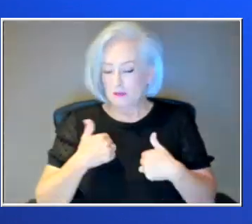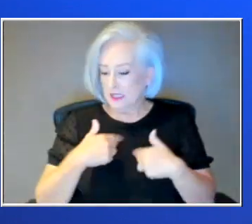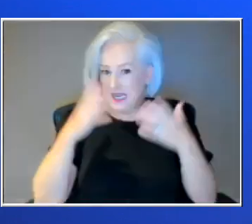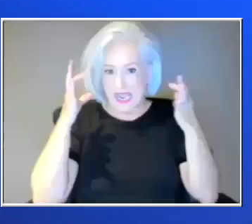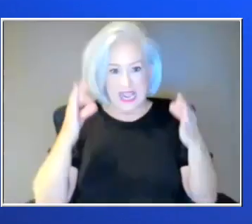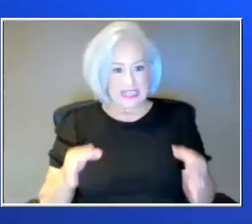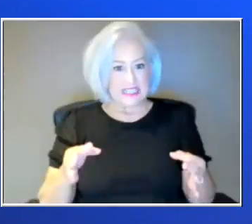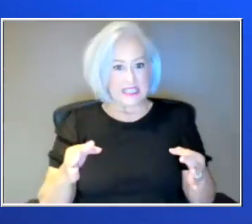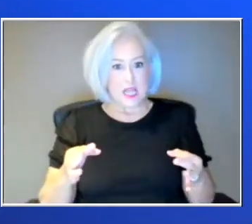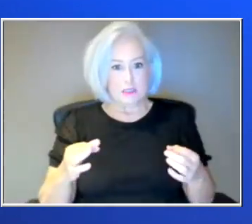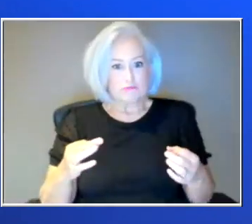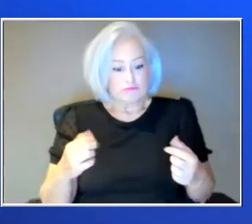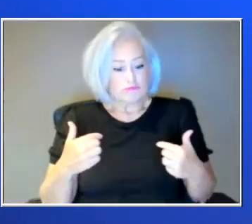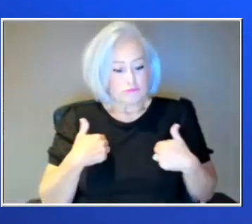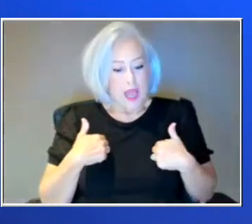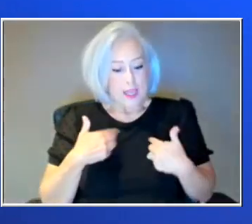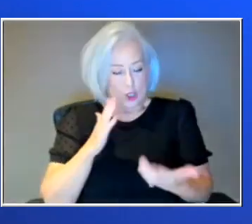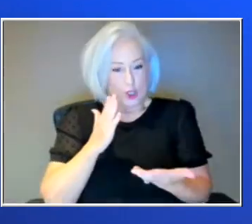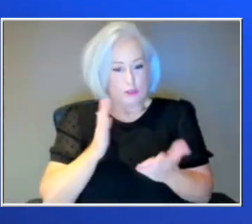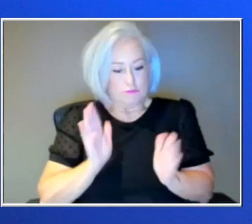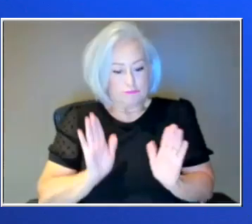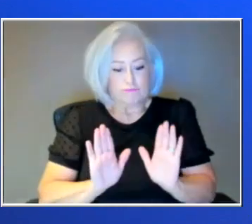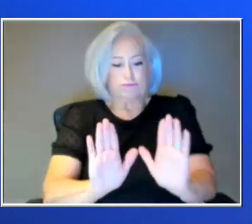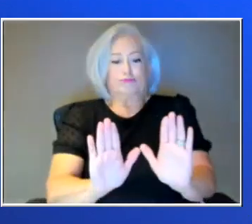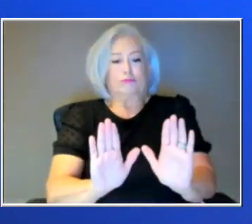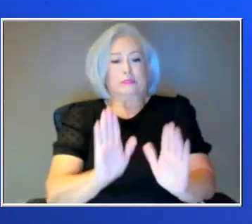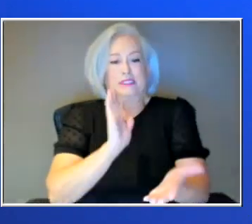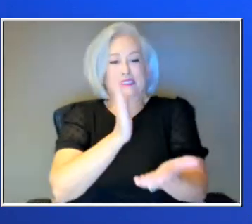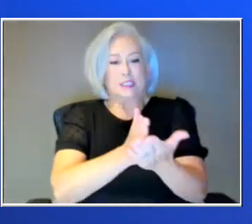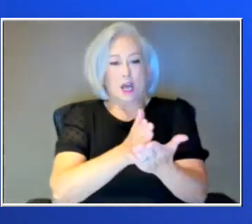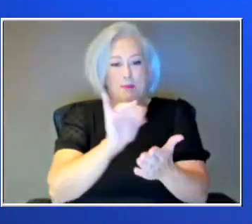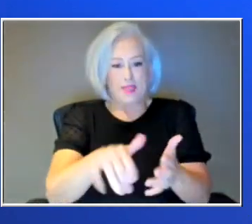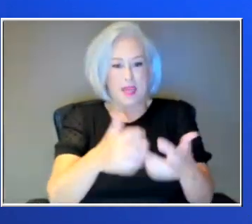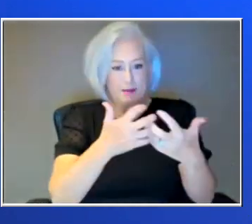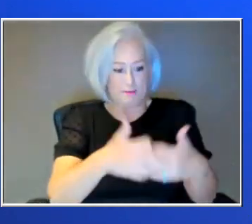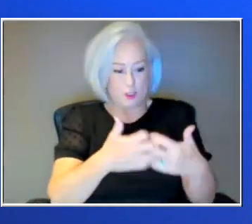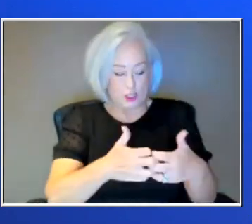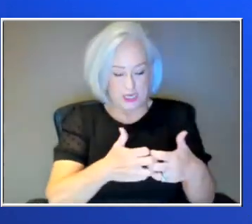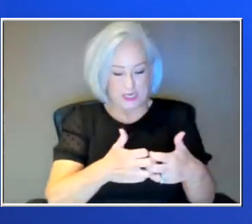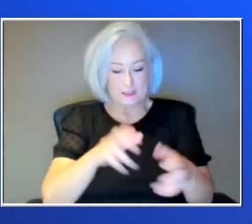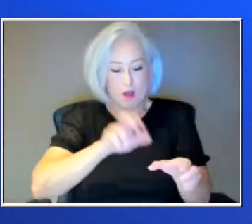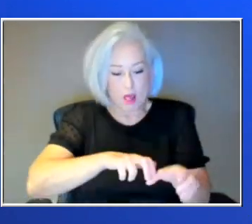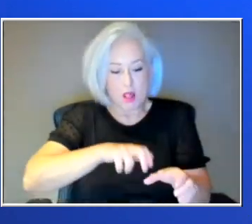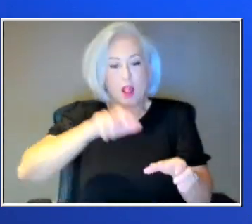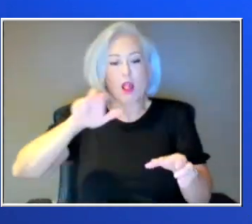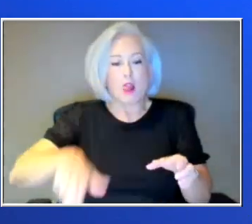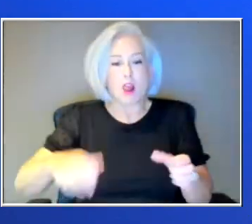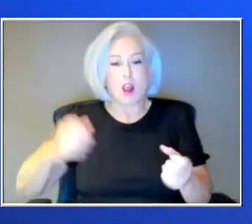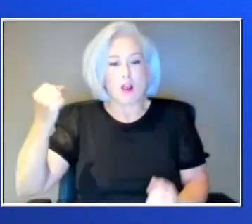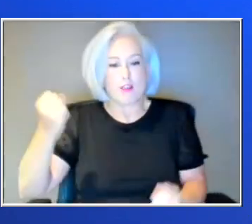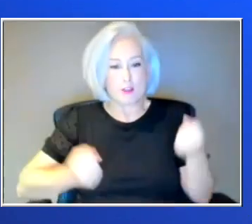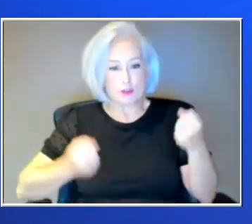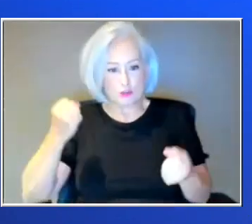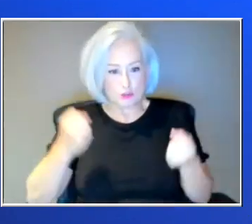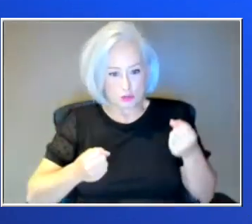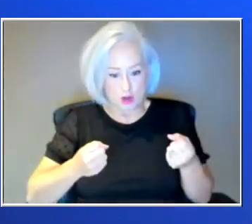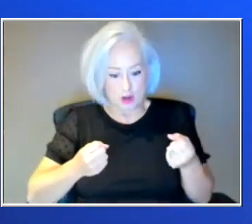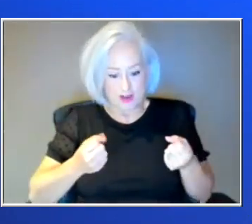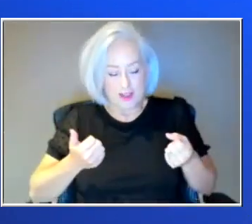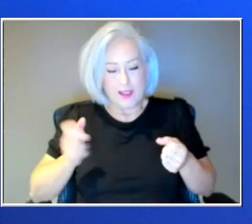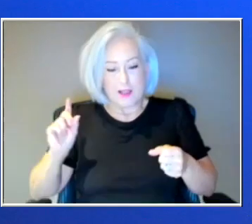try to stop this machine and jumped out of the truck and tried to stop